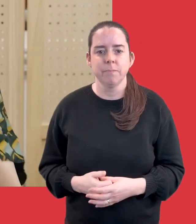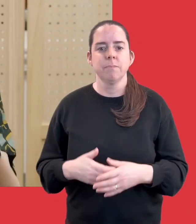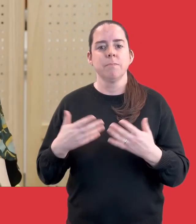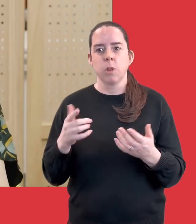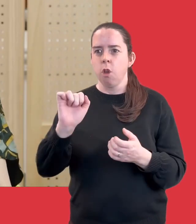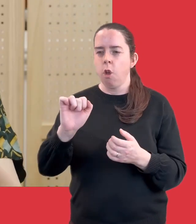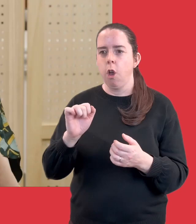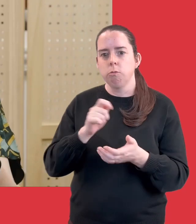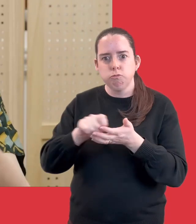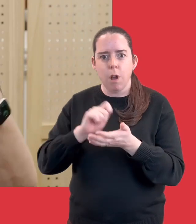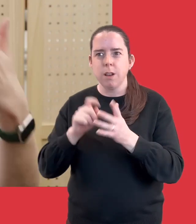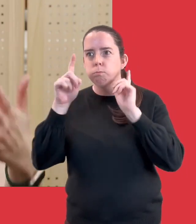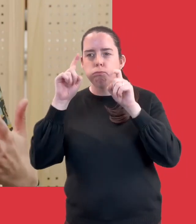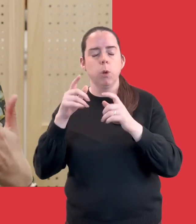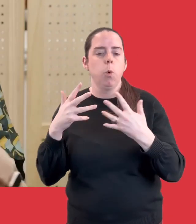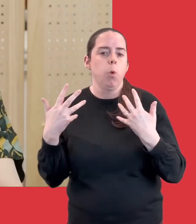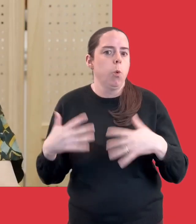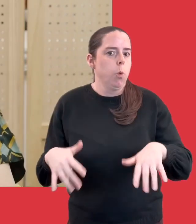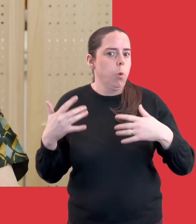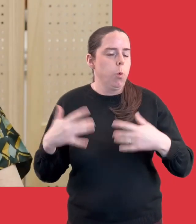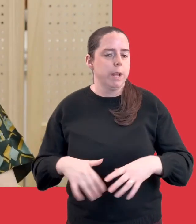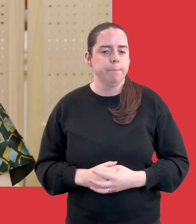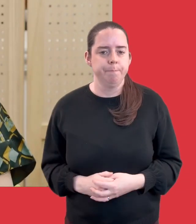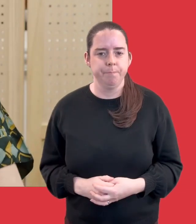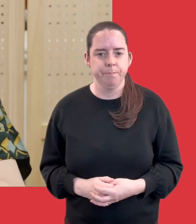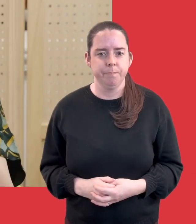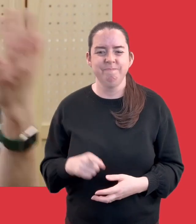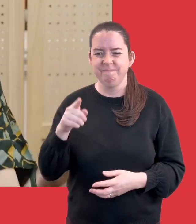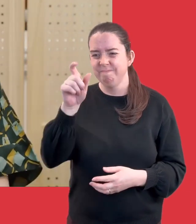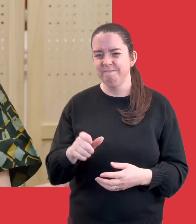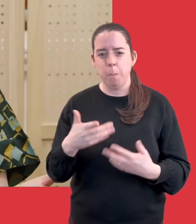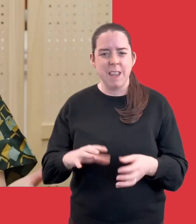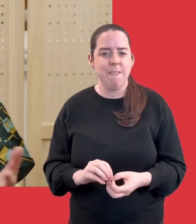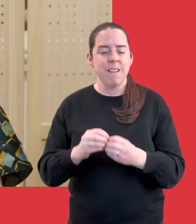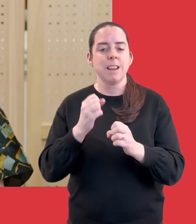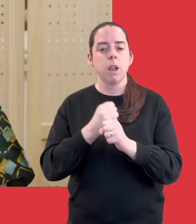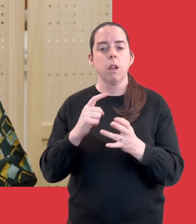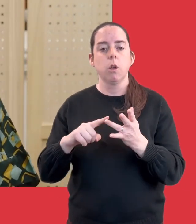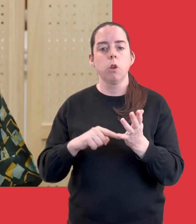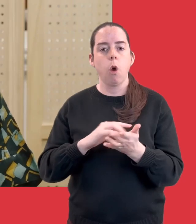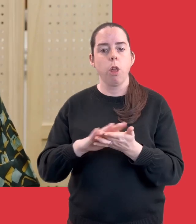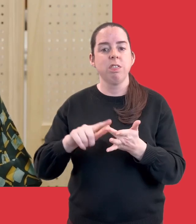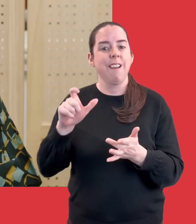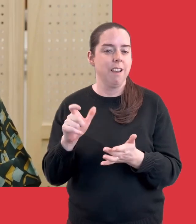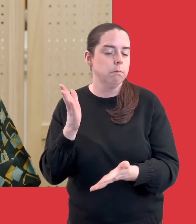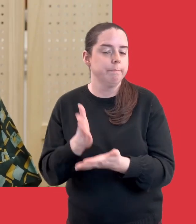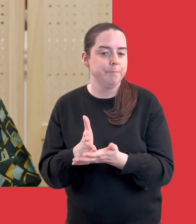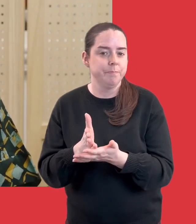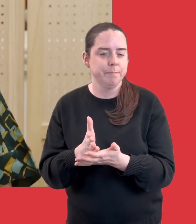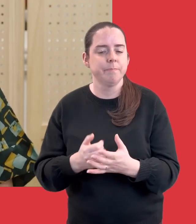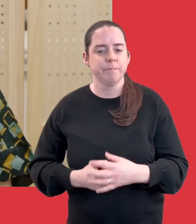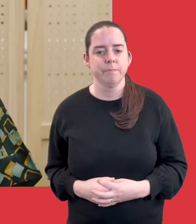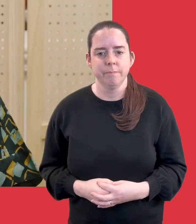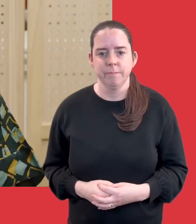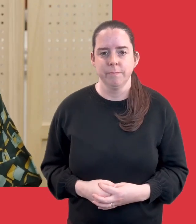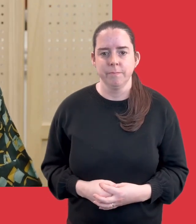history, and her contribution as well was enormous. She kind of invented Gothic, really, as we